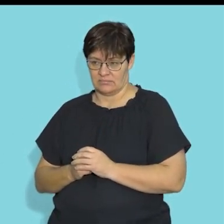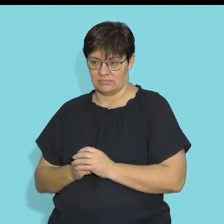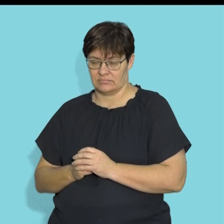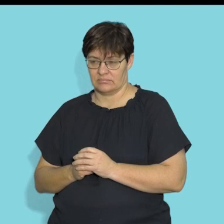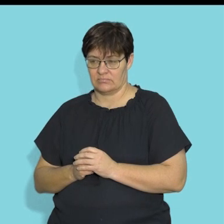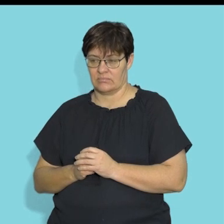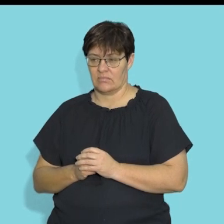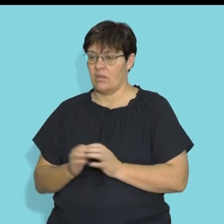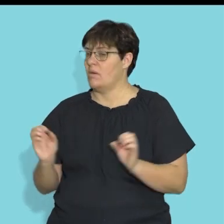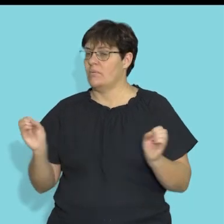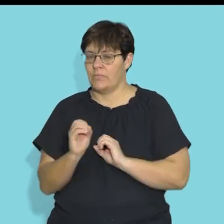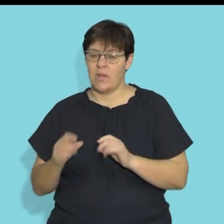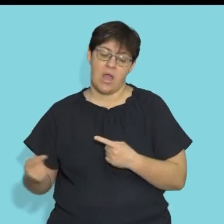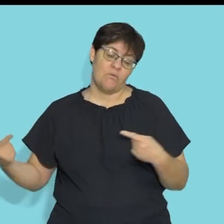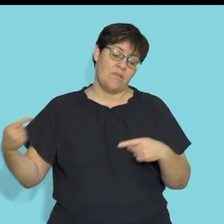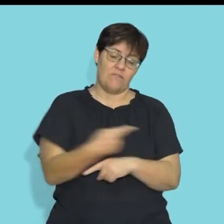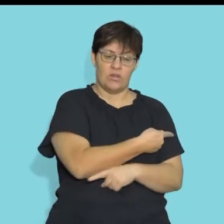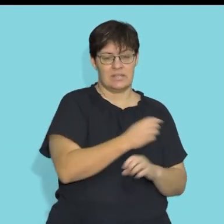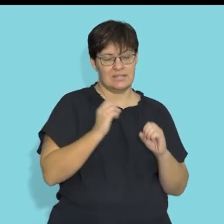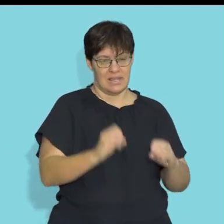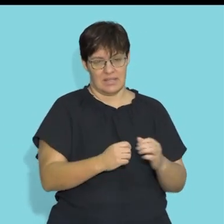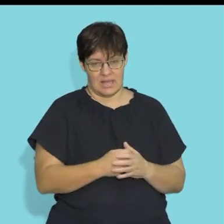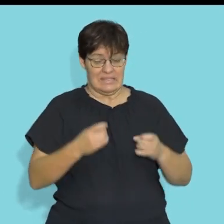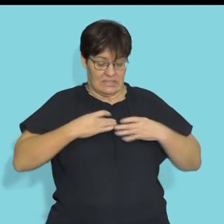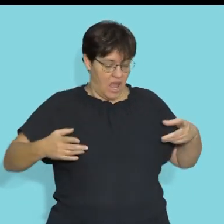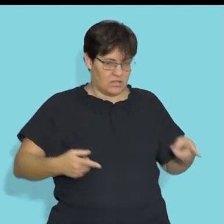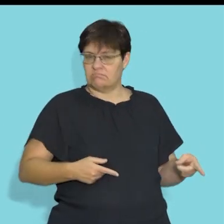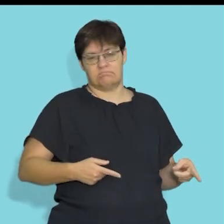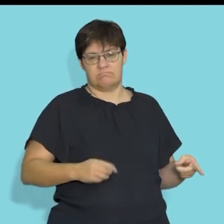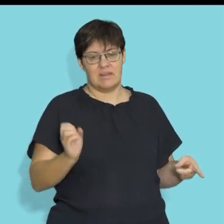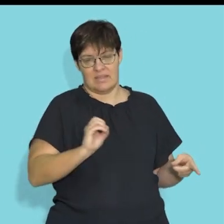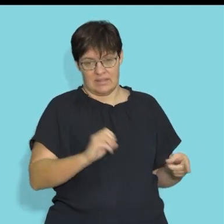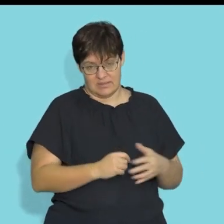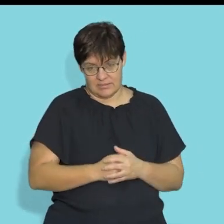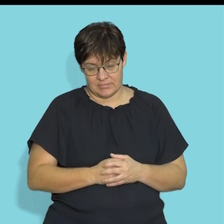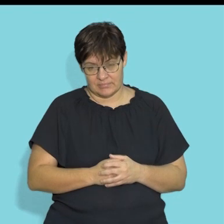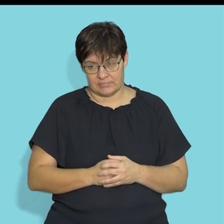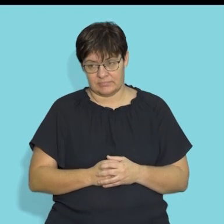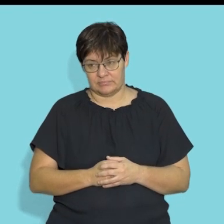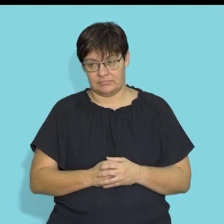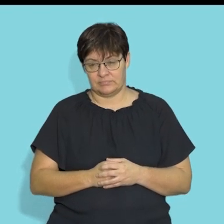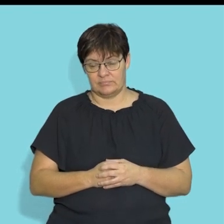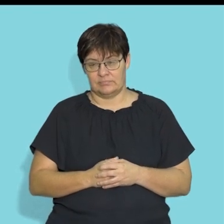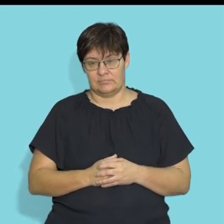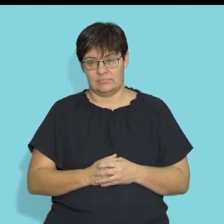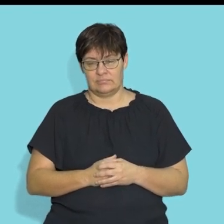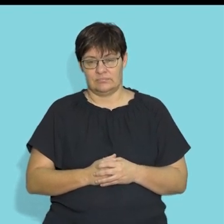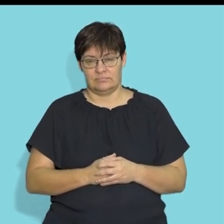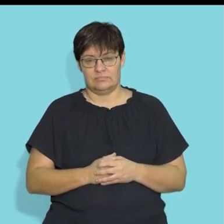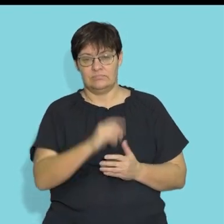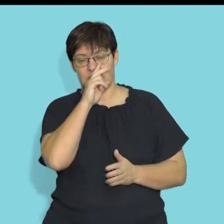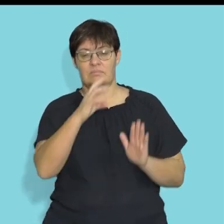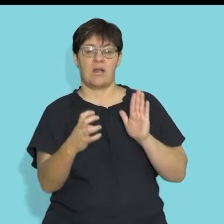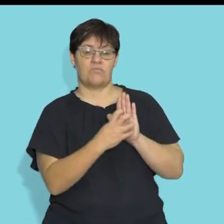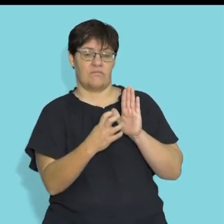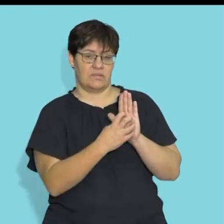reaction, there will be no reverse reaction in the beginning. If I can go to